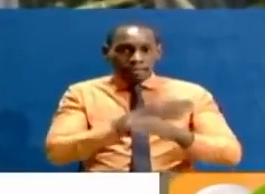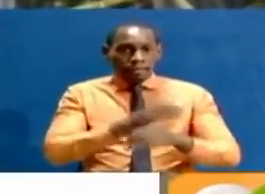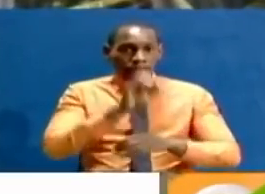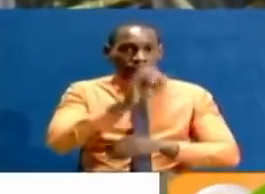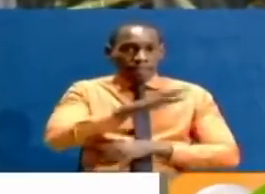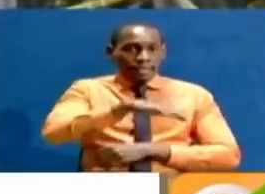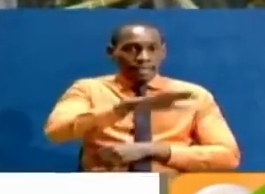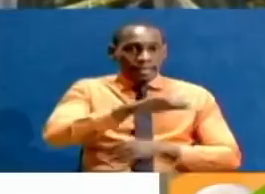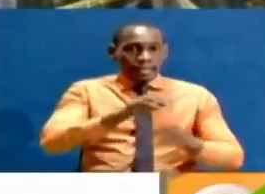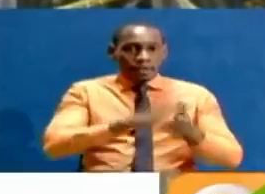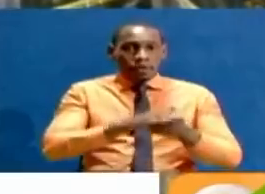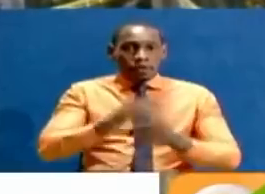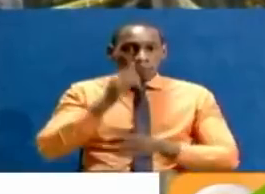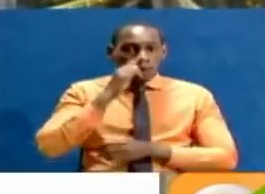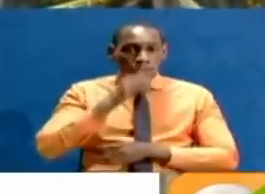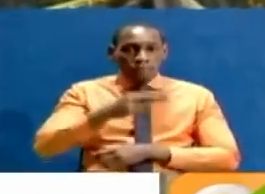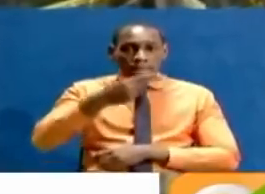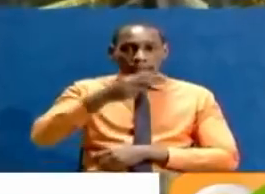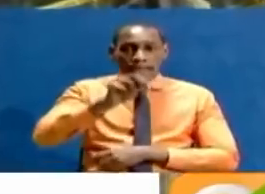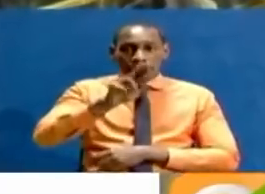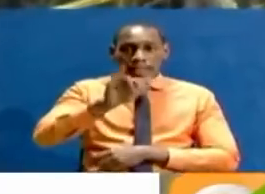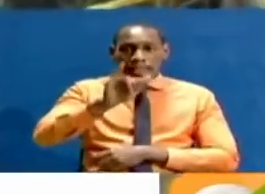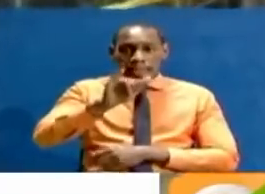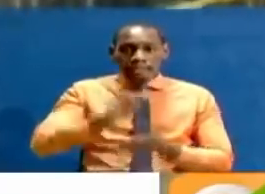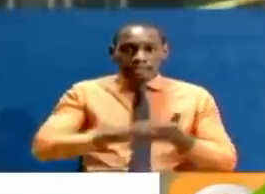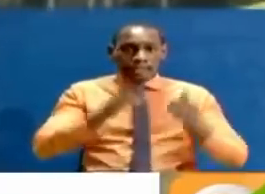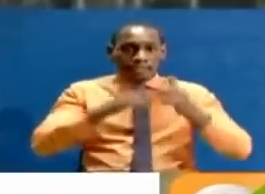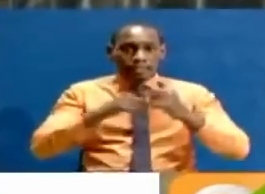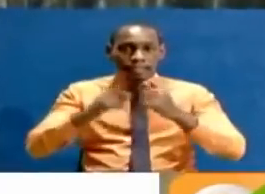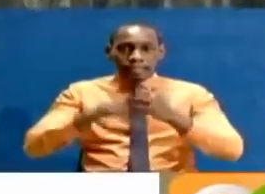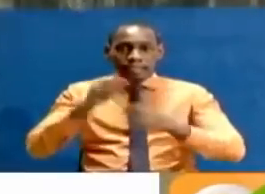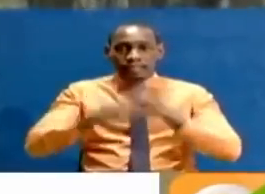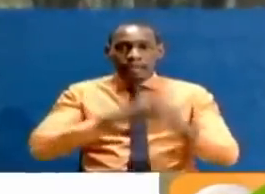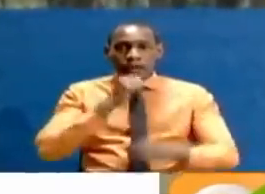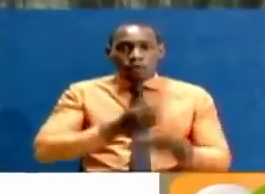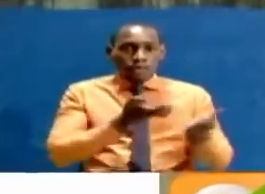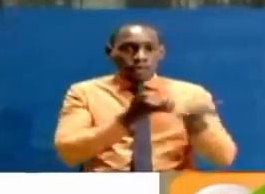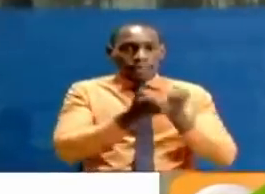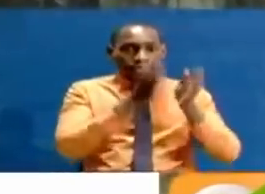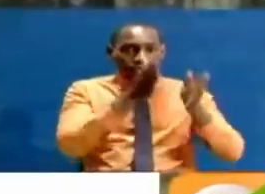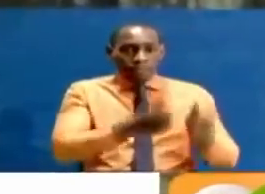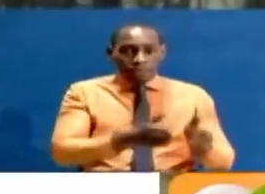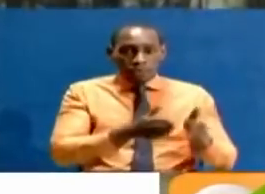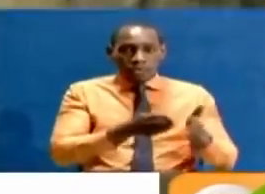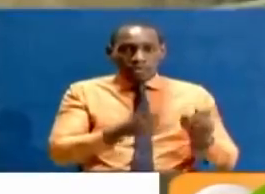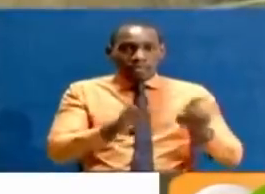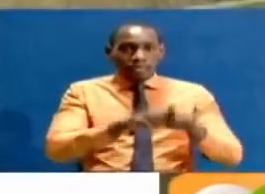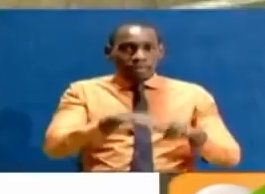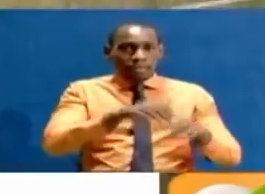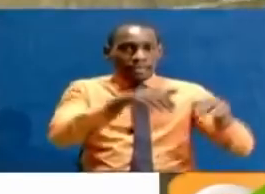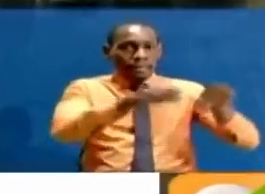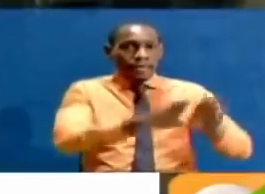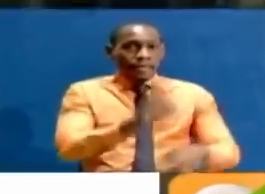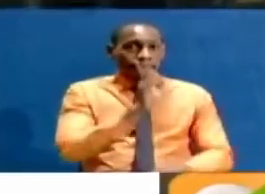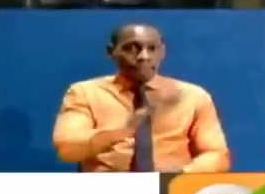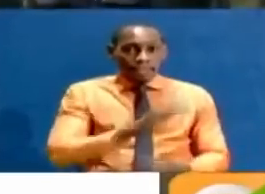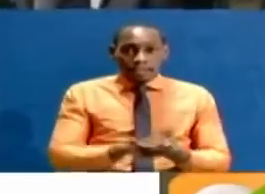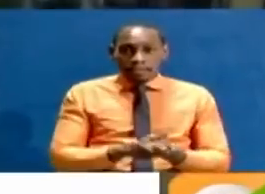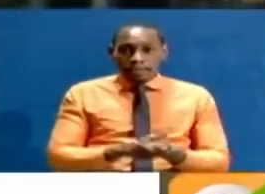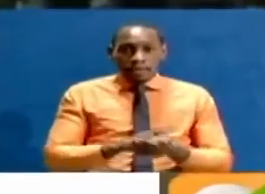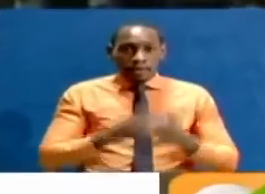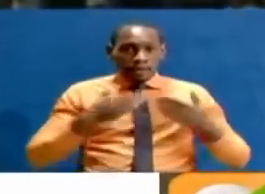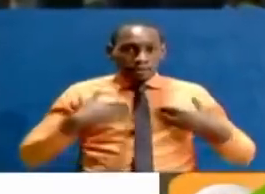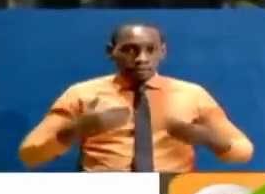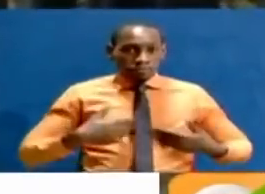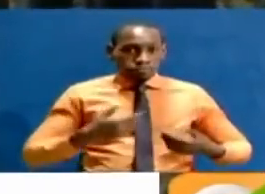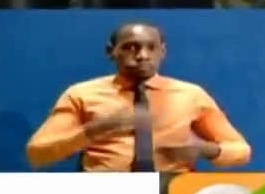garbage pit at the compound of Henry Maina Mudhangu, a 66-year-old businessman, became his shallow grave. The